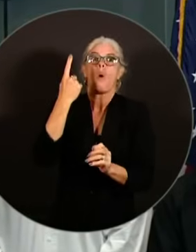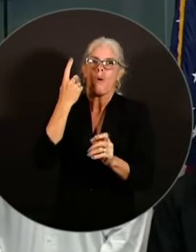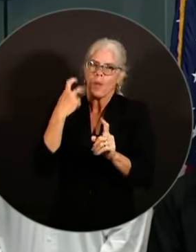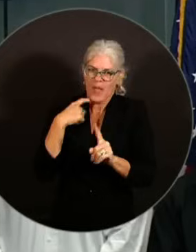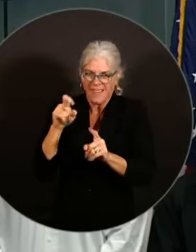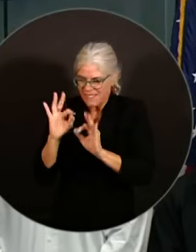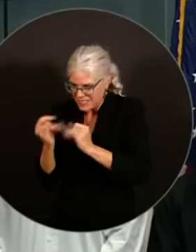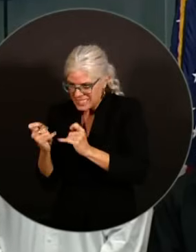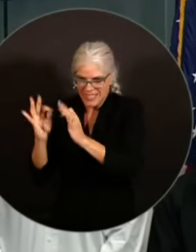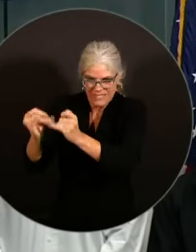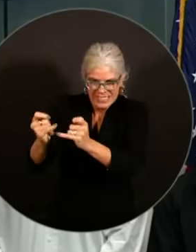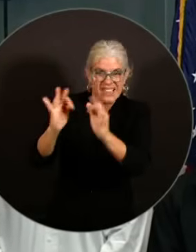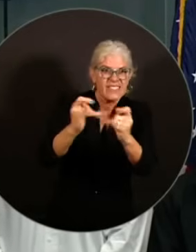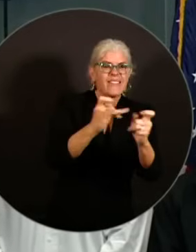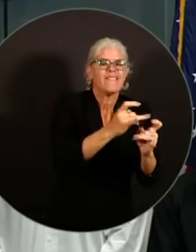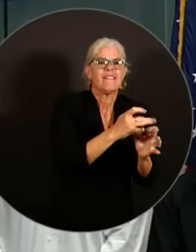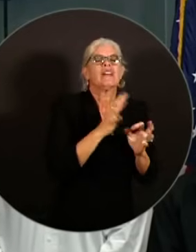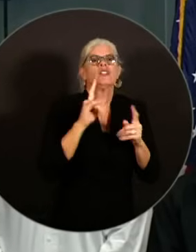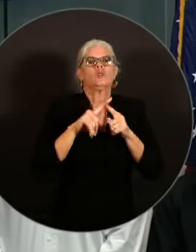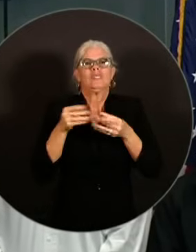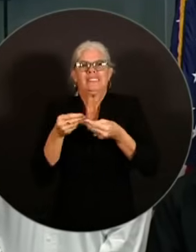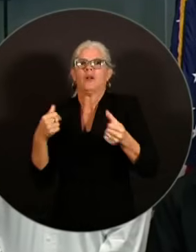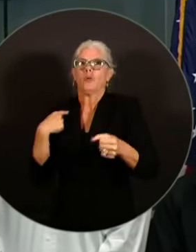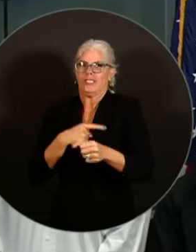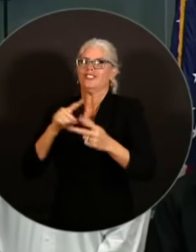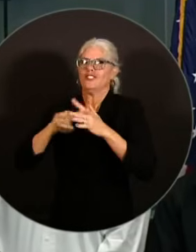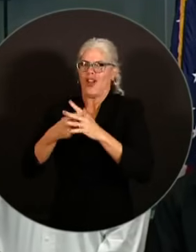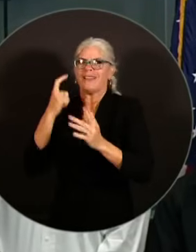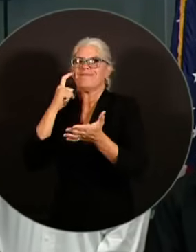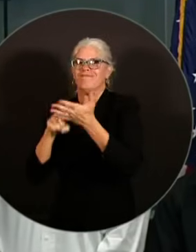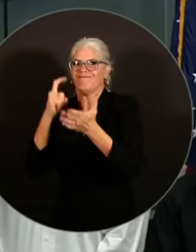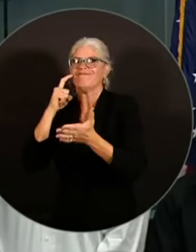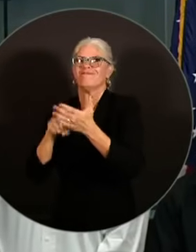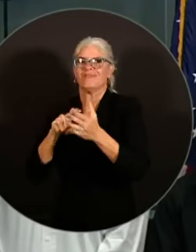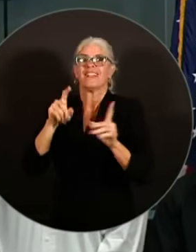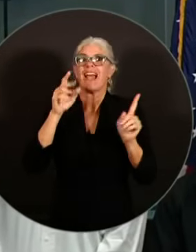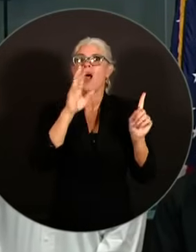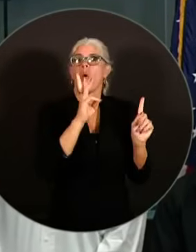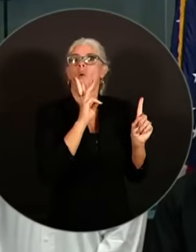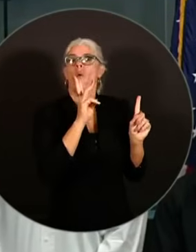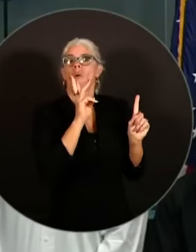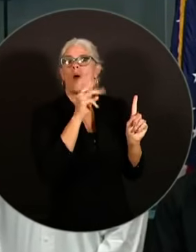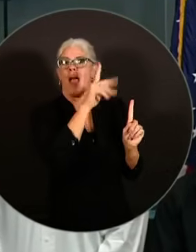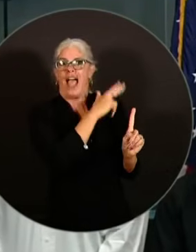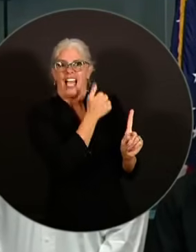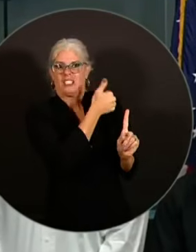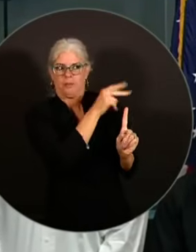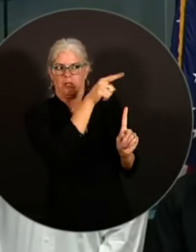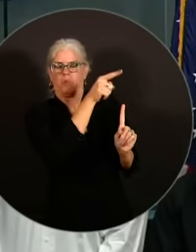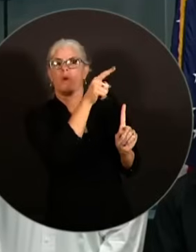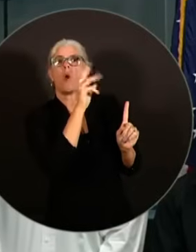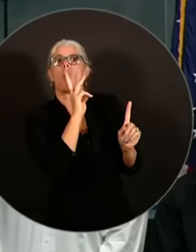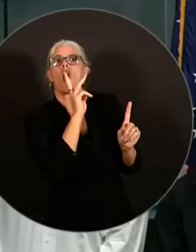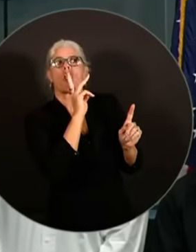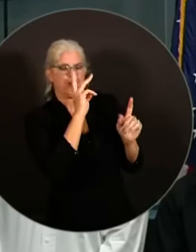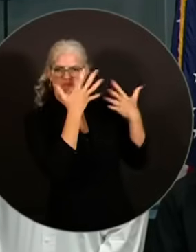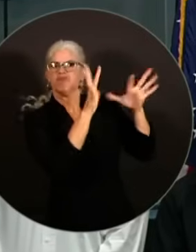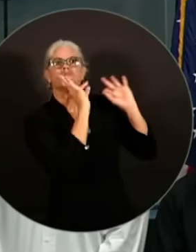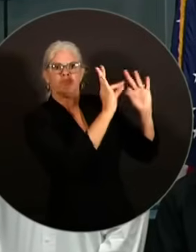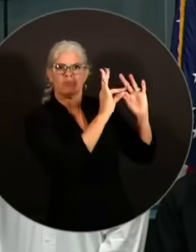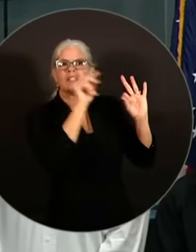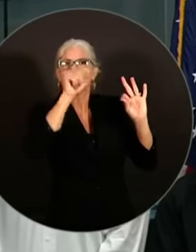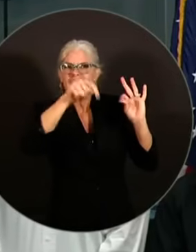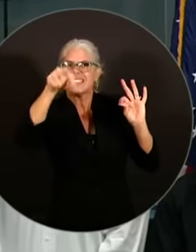may start to see some things come out of the hospital industry. We have stabilized the hospital situation. There is one